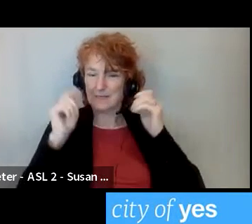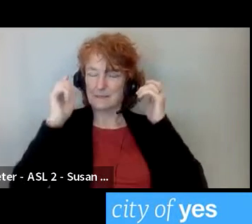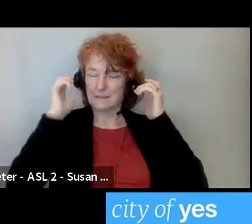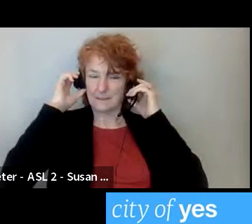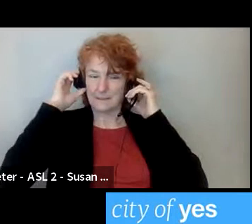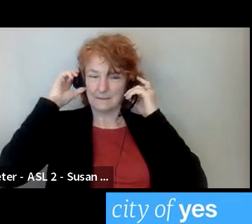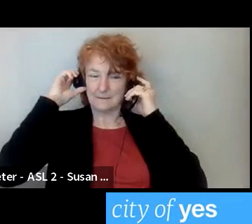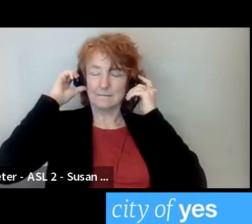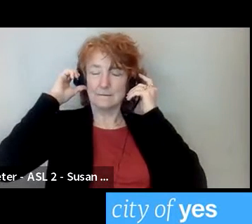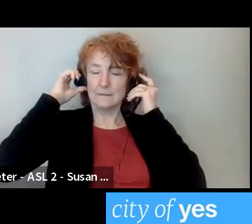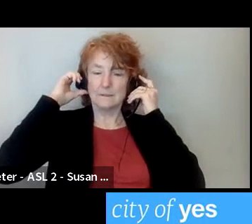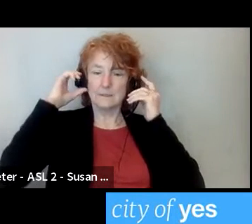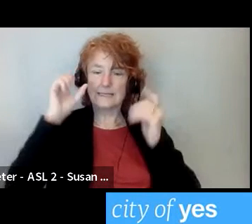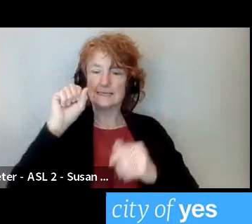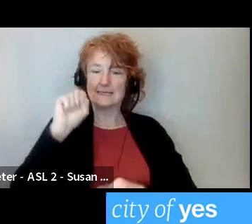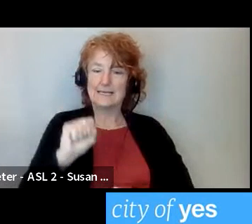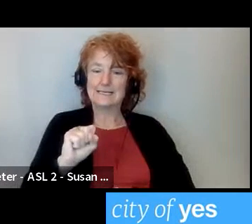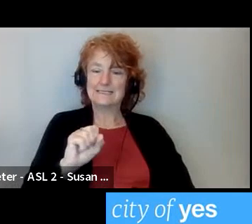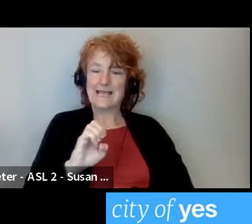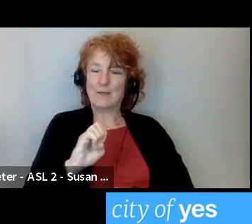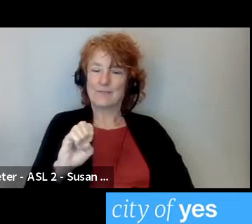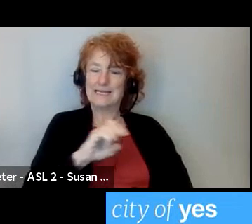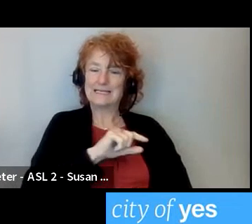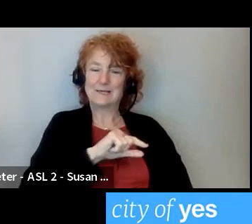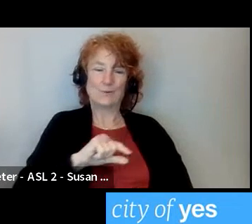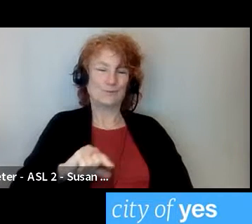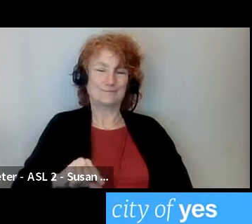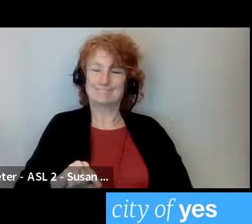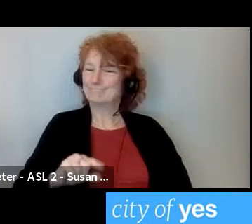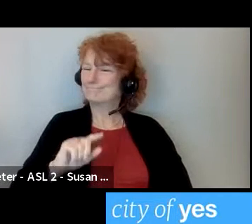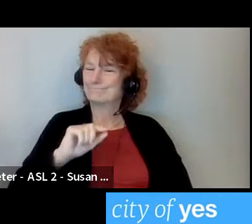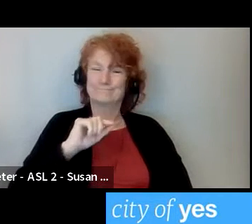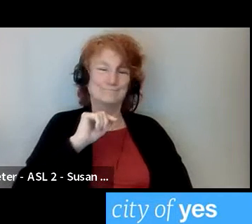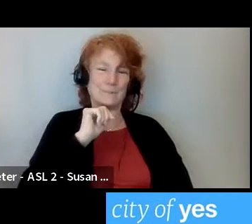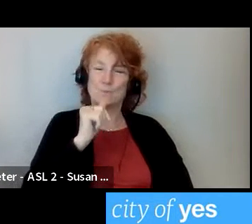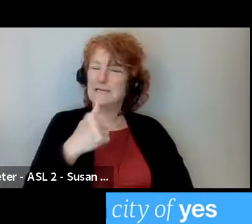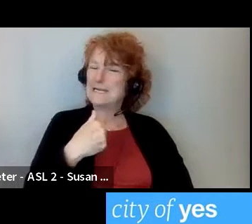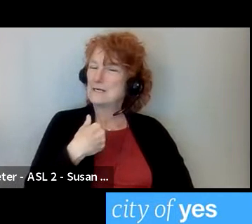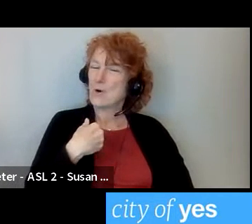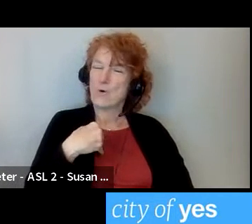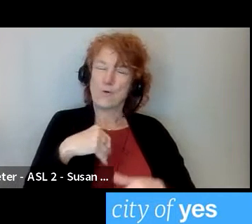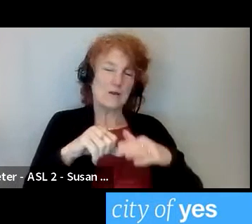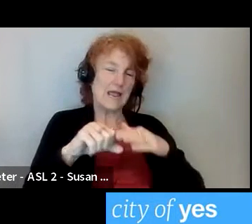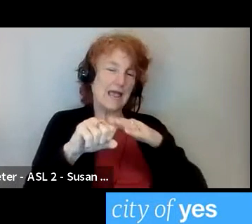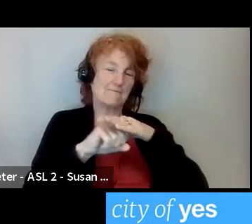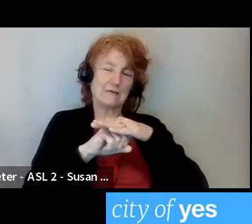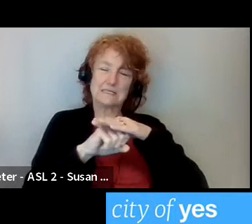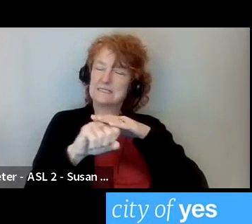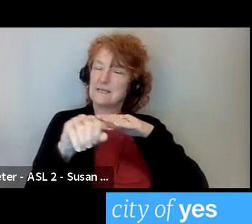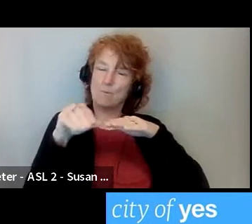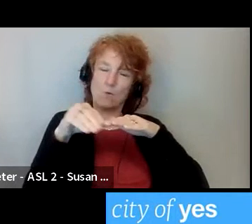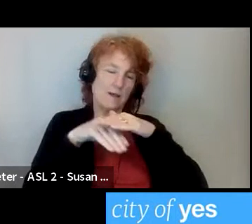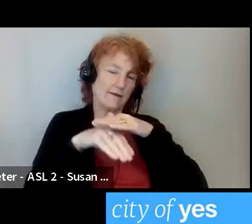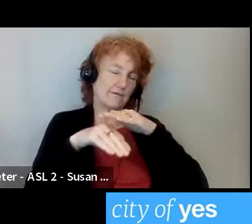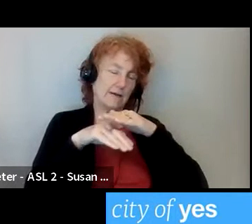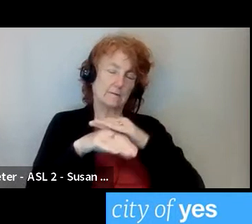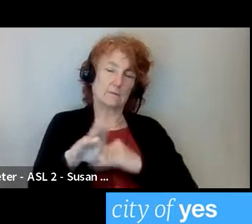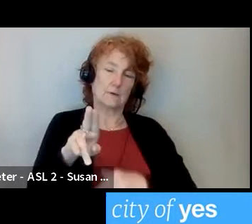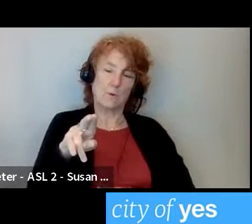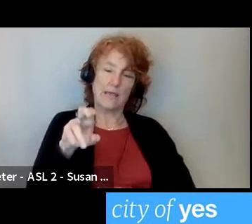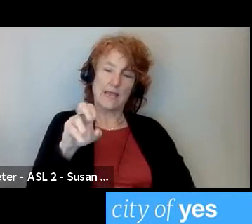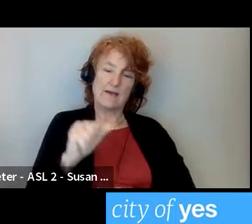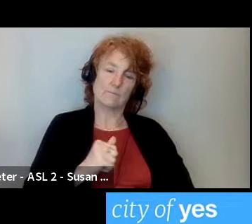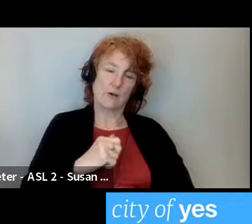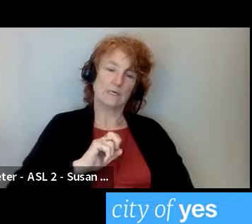we don't have true subway accessibility. We just have very long bus rides